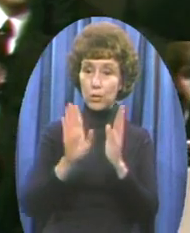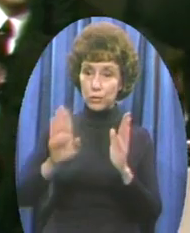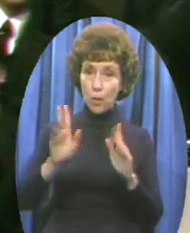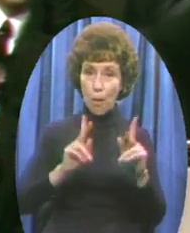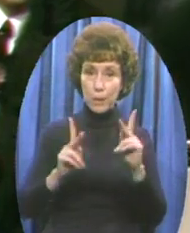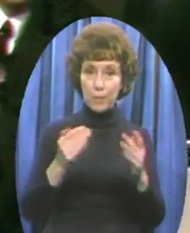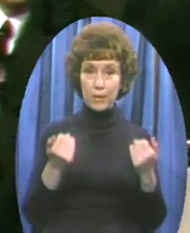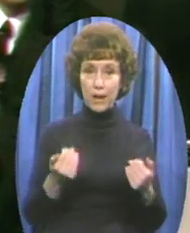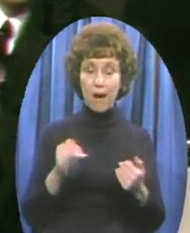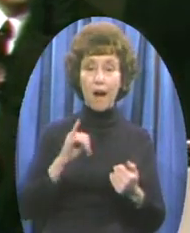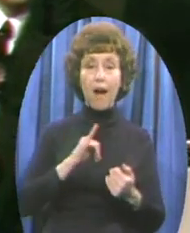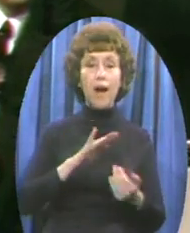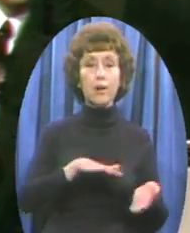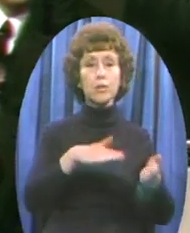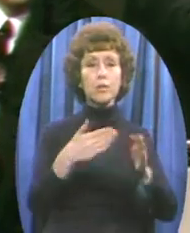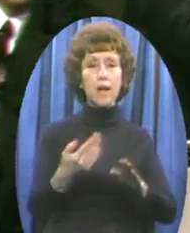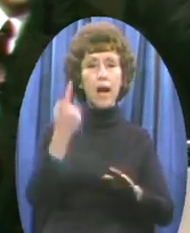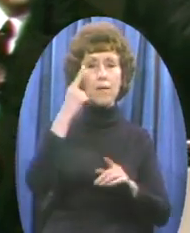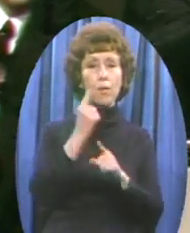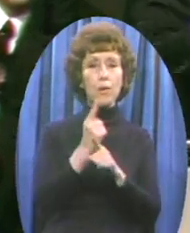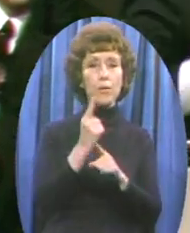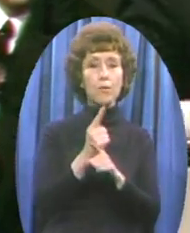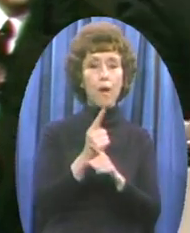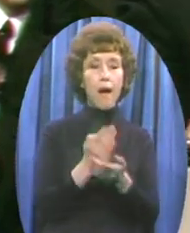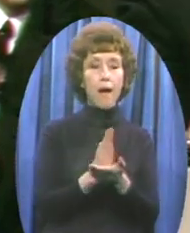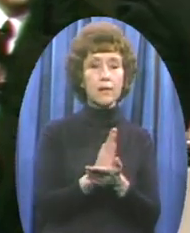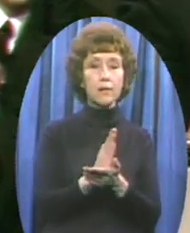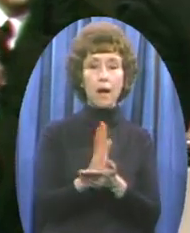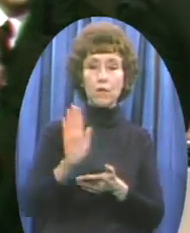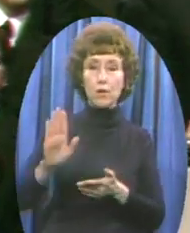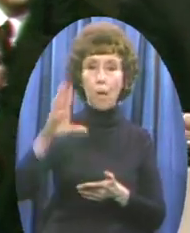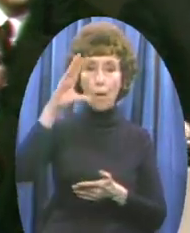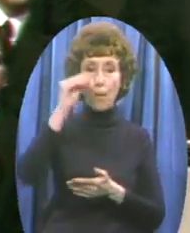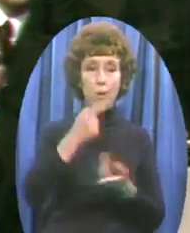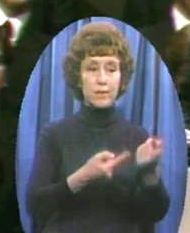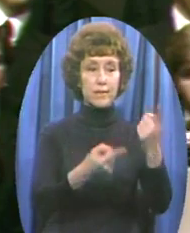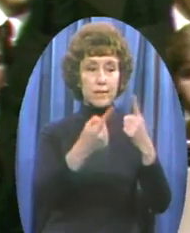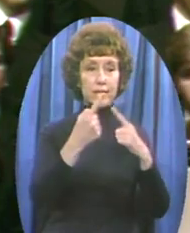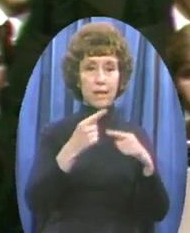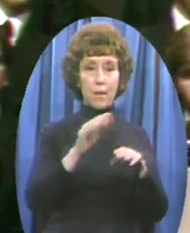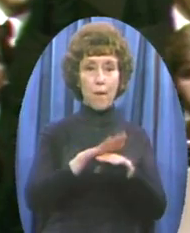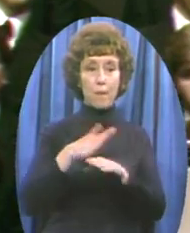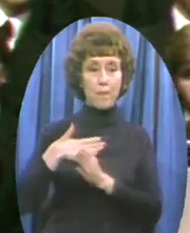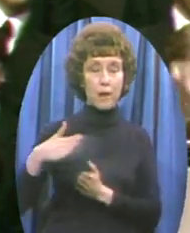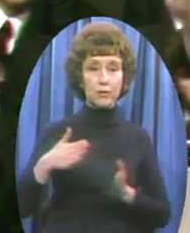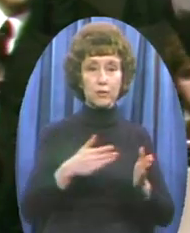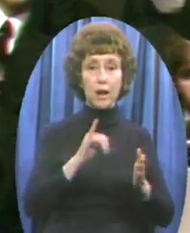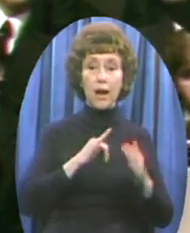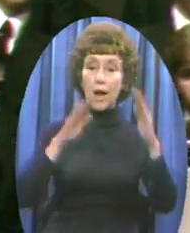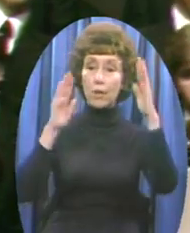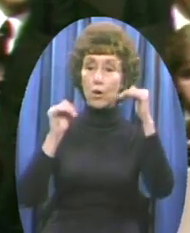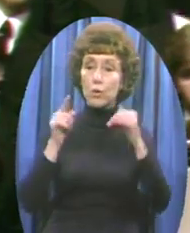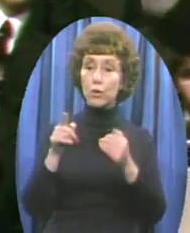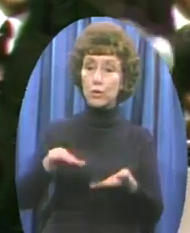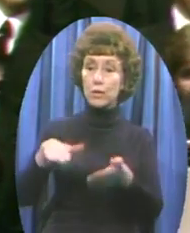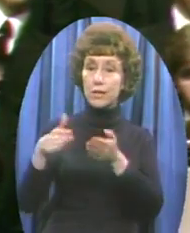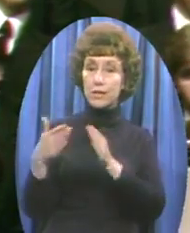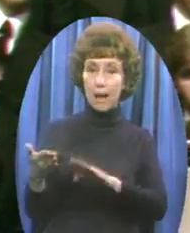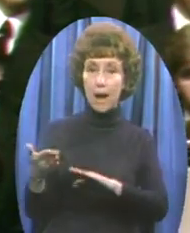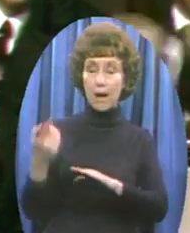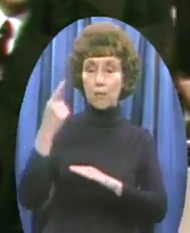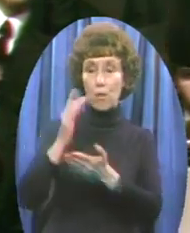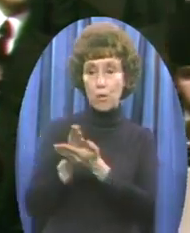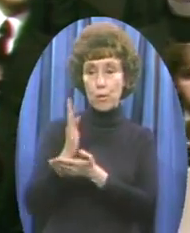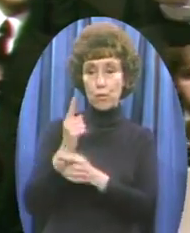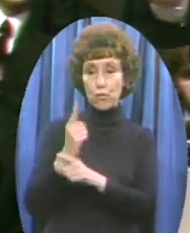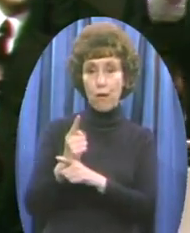I would die for the right of your boys to come down my street, and I would hope that you'd die for the right of my boy to go down your street.